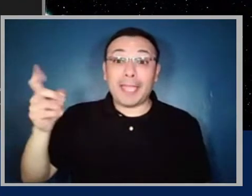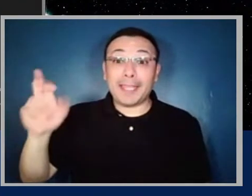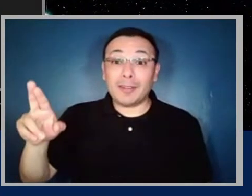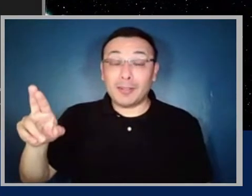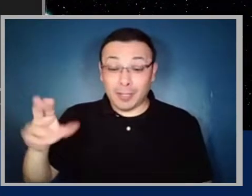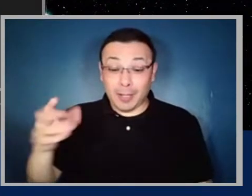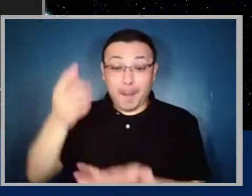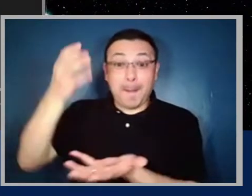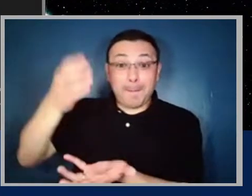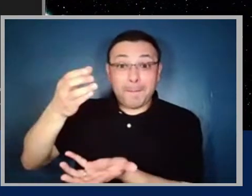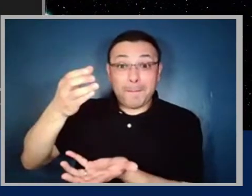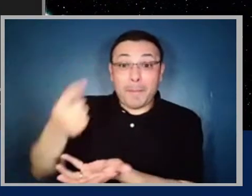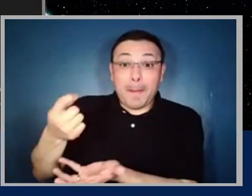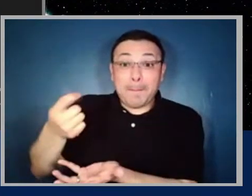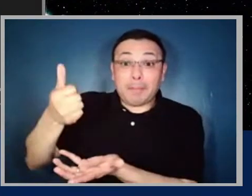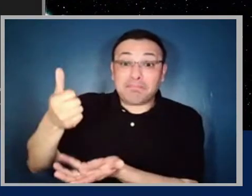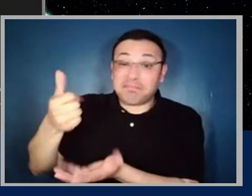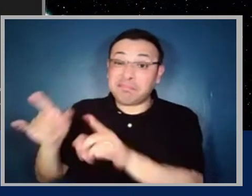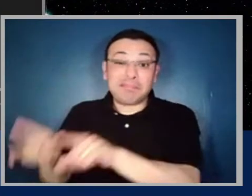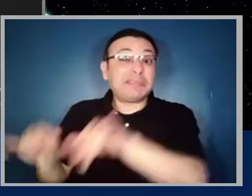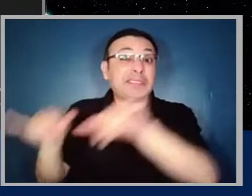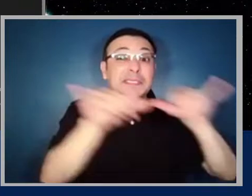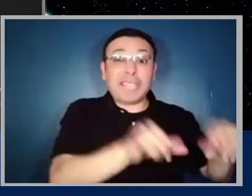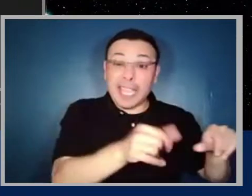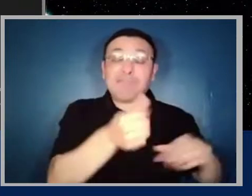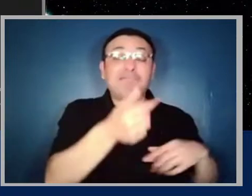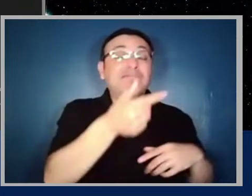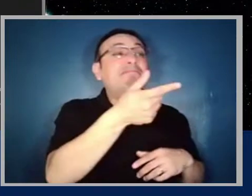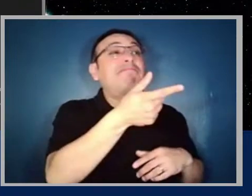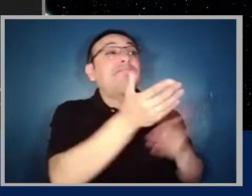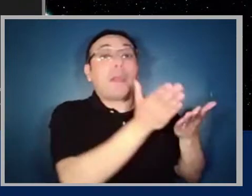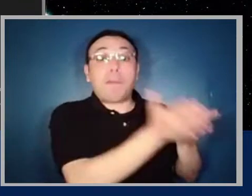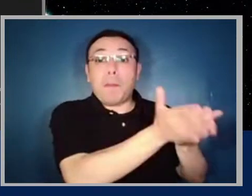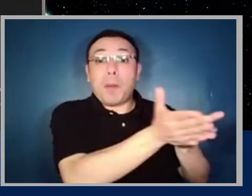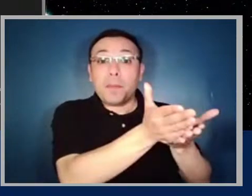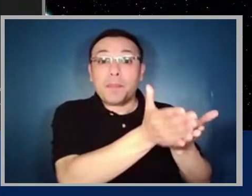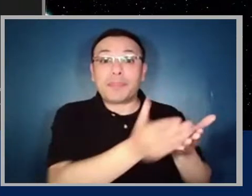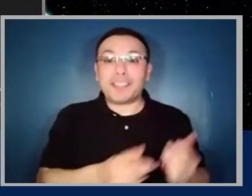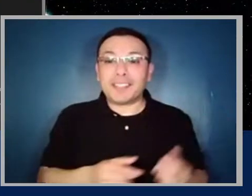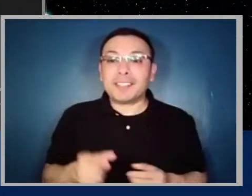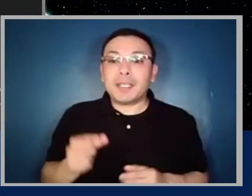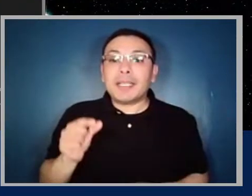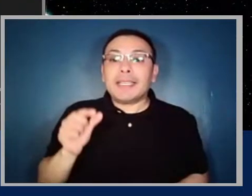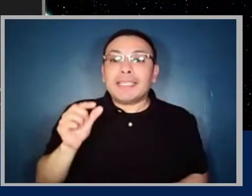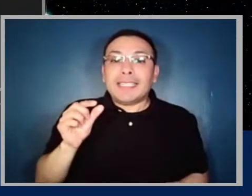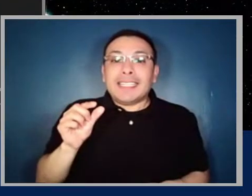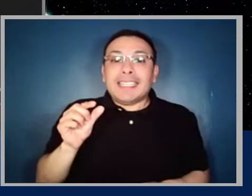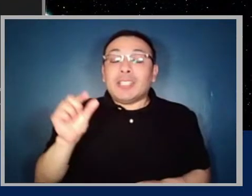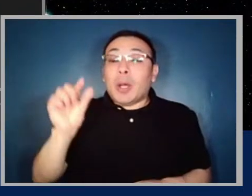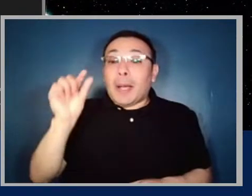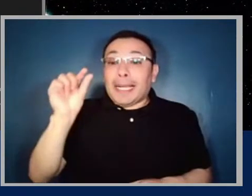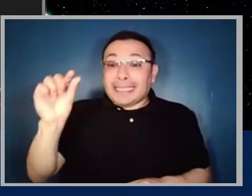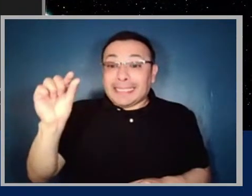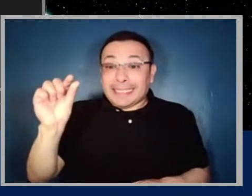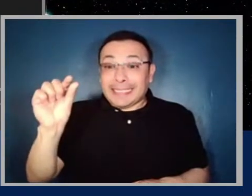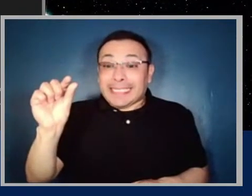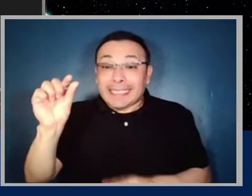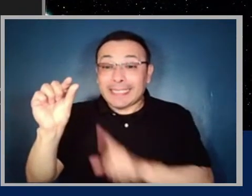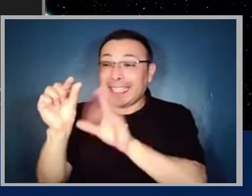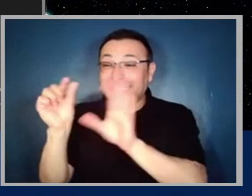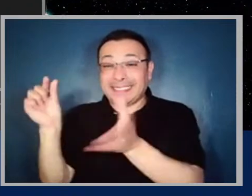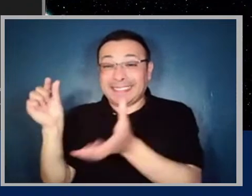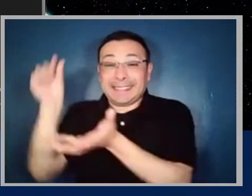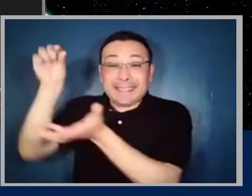in a christening ceremony. We hid a piece of it that was not really Vader, just to make sure we didn't damage Vader. And so it was